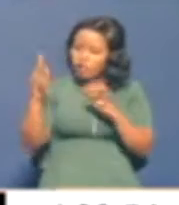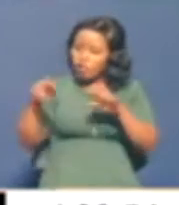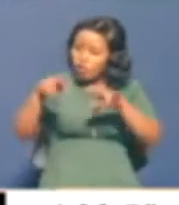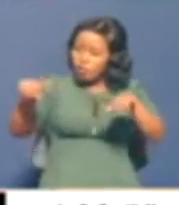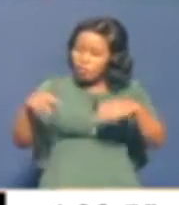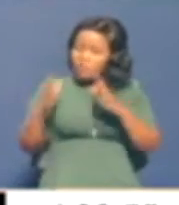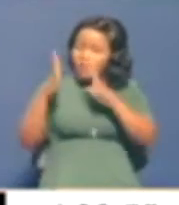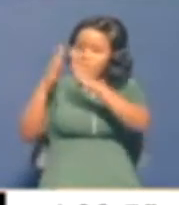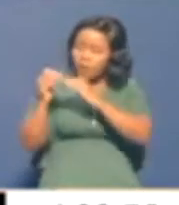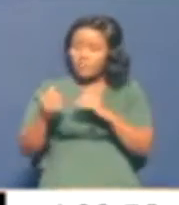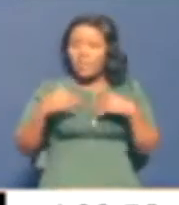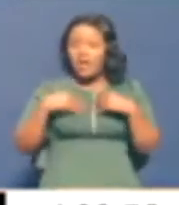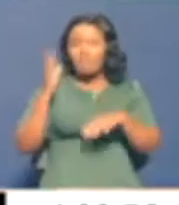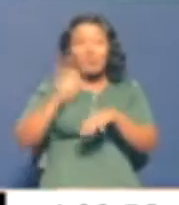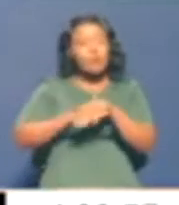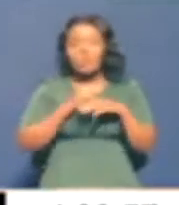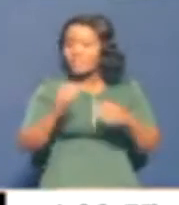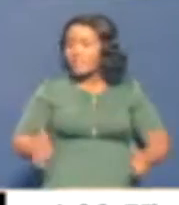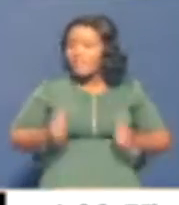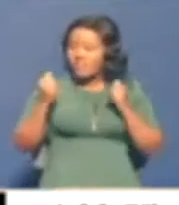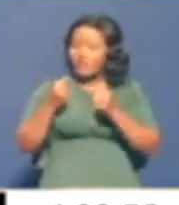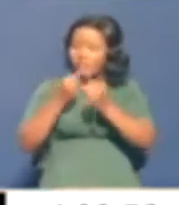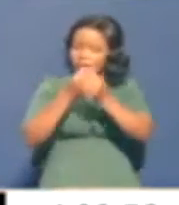decent living thanks to the Makewa Foundation.